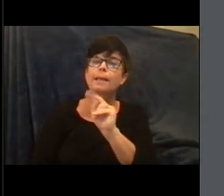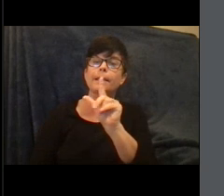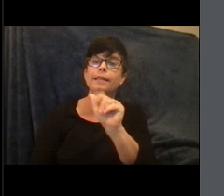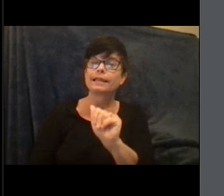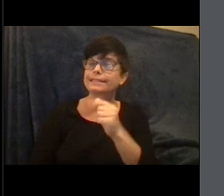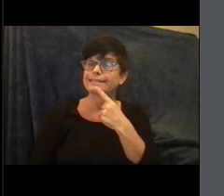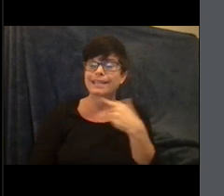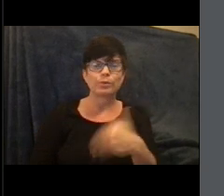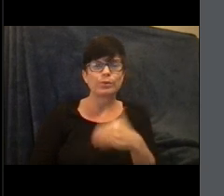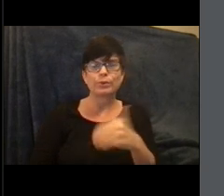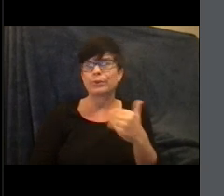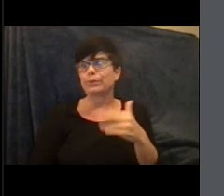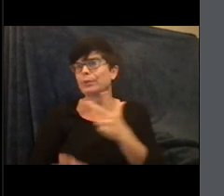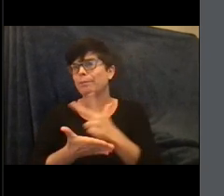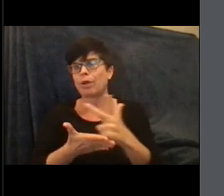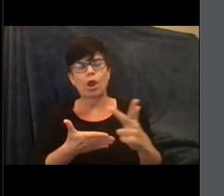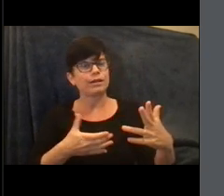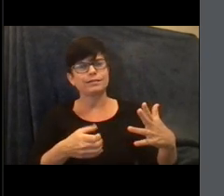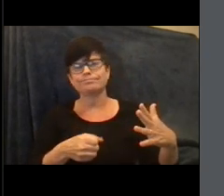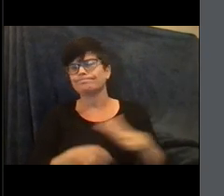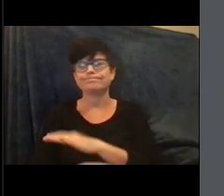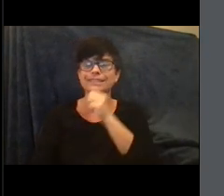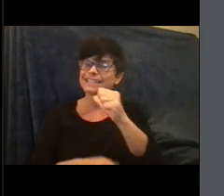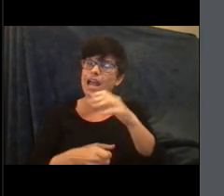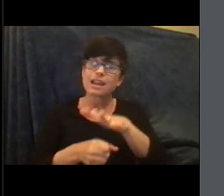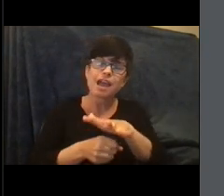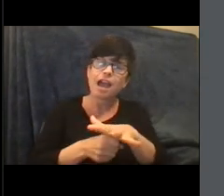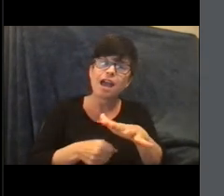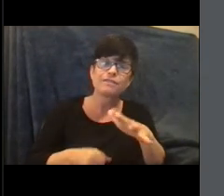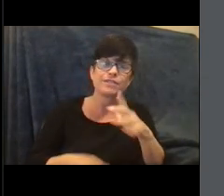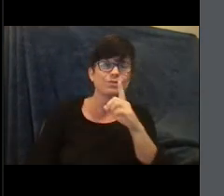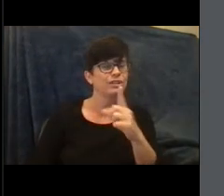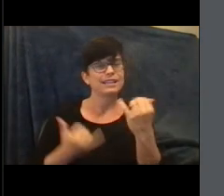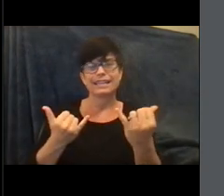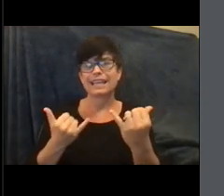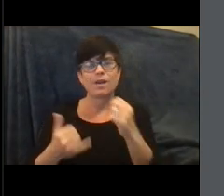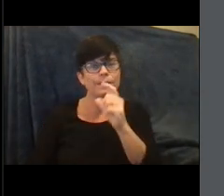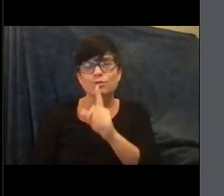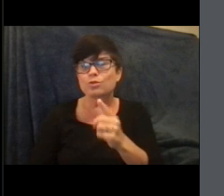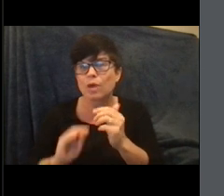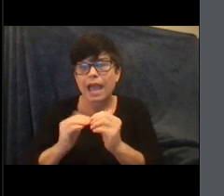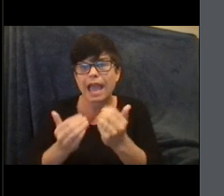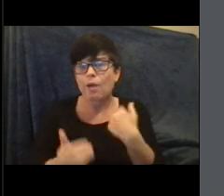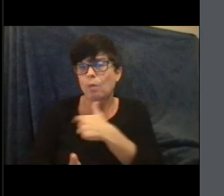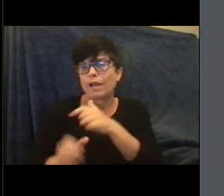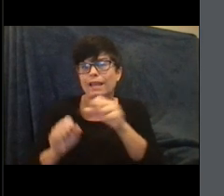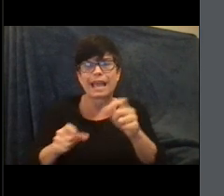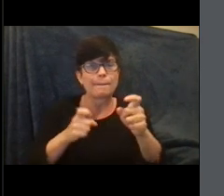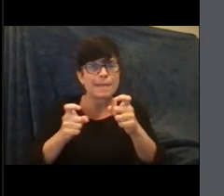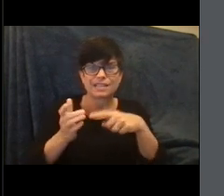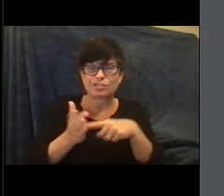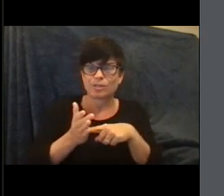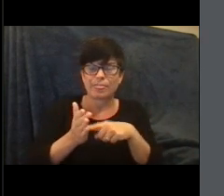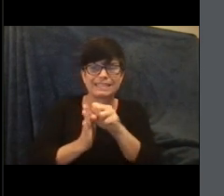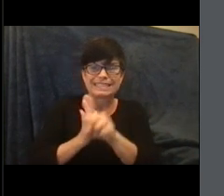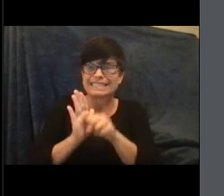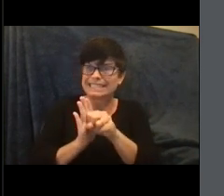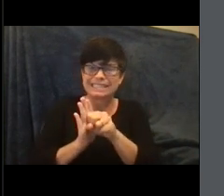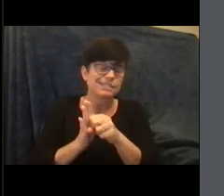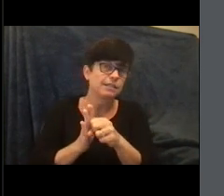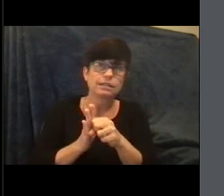the parking. And I just want to say that we're really at a breaking point and not sure how we can manage. This season was,